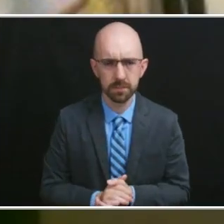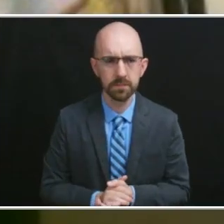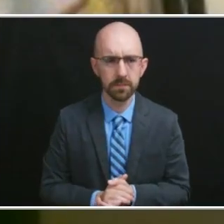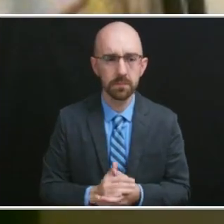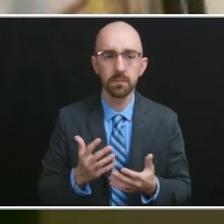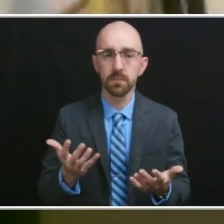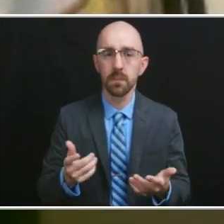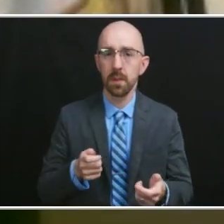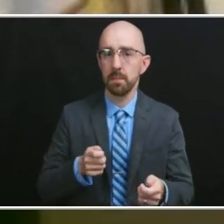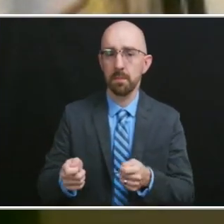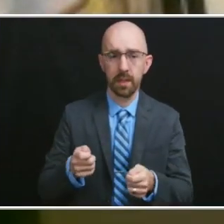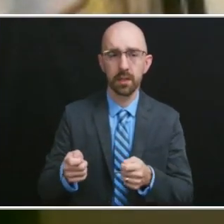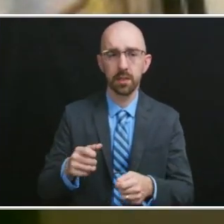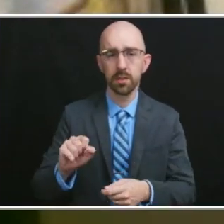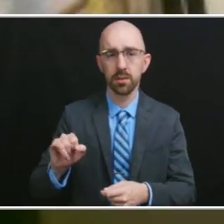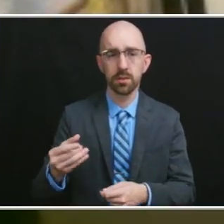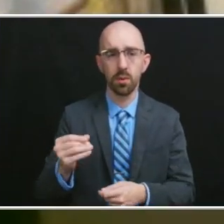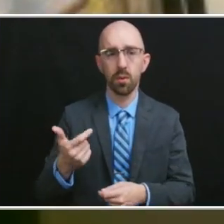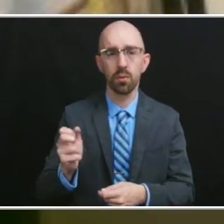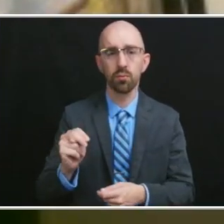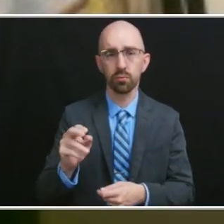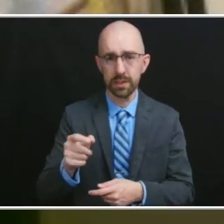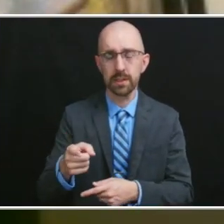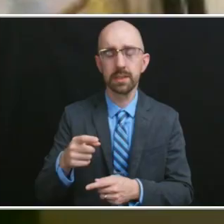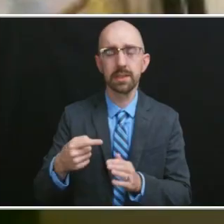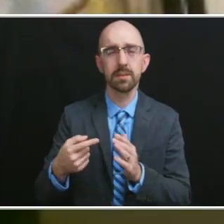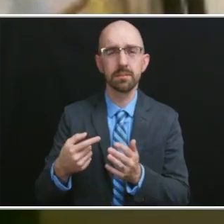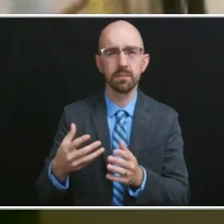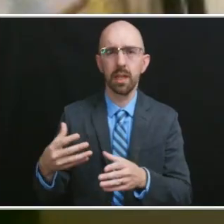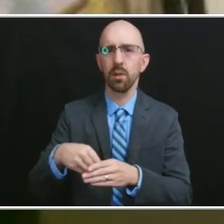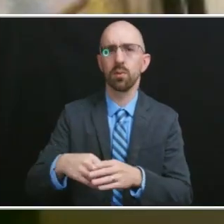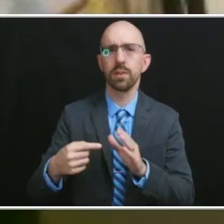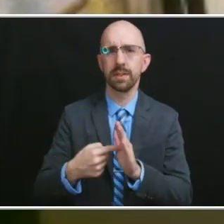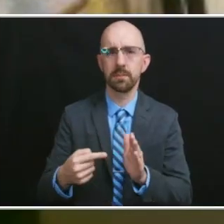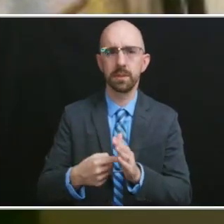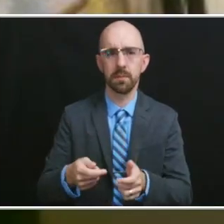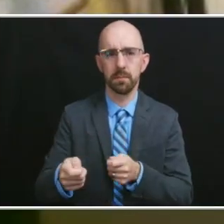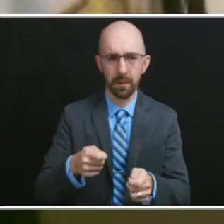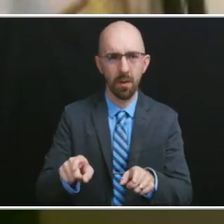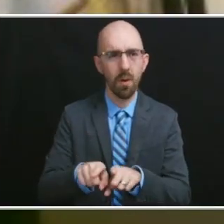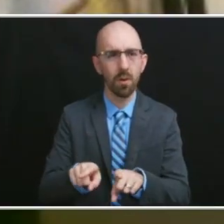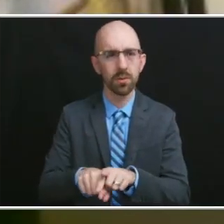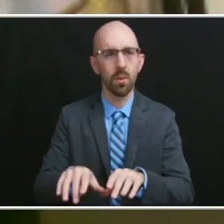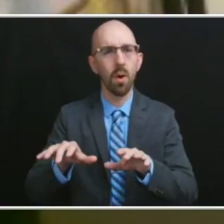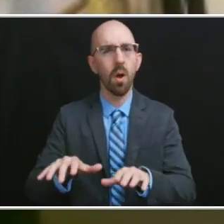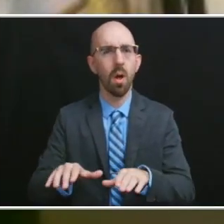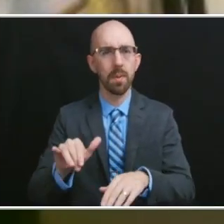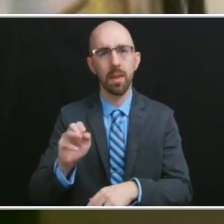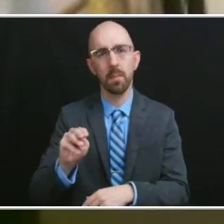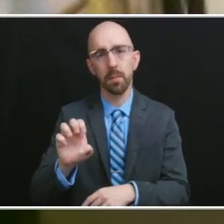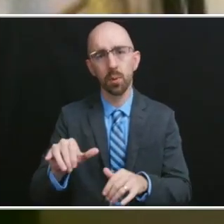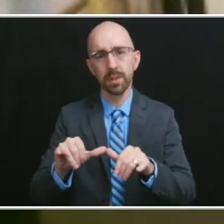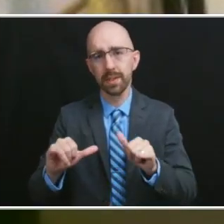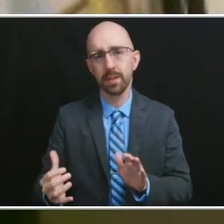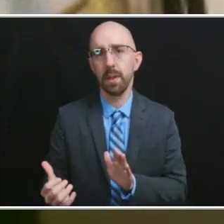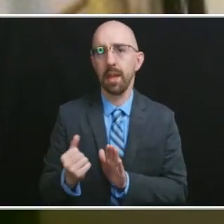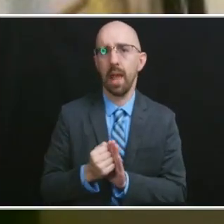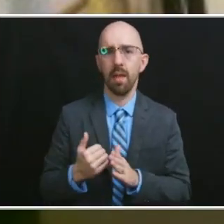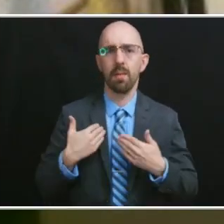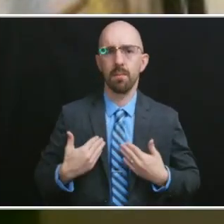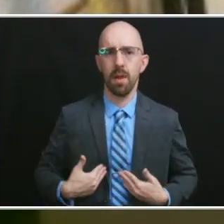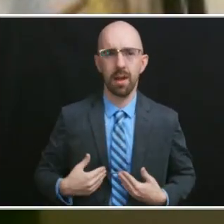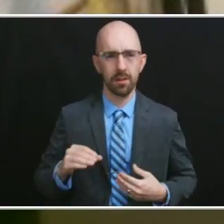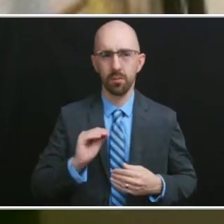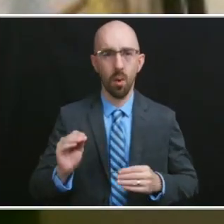Well, management of Sjögren's disease focuses on controlling symptoms and at the same time calming the immune attack. There's really no outright cure yet,